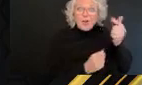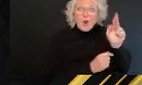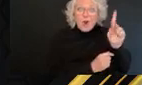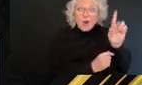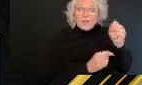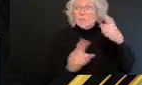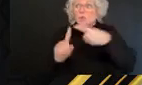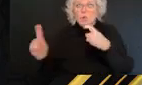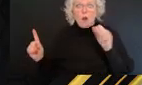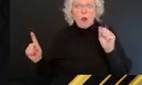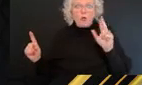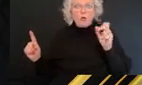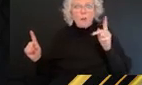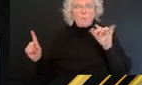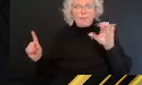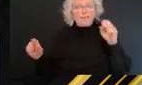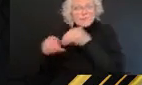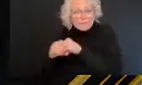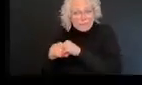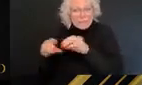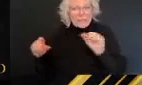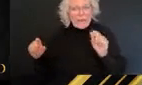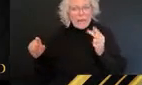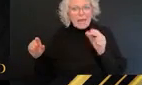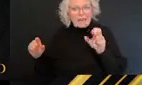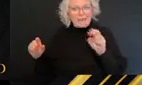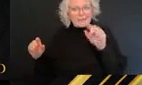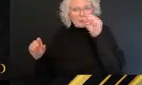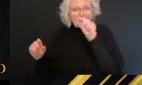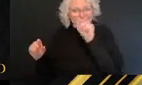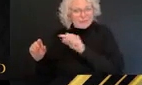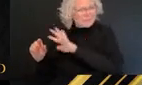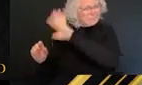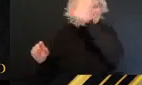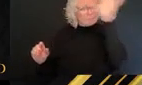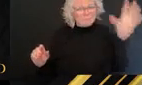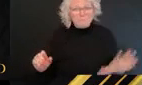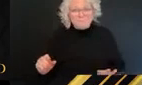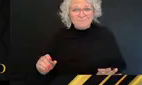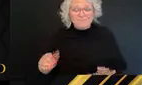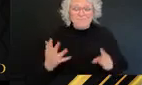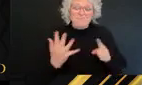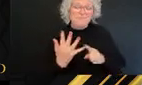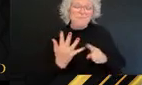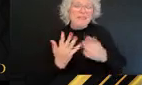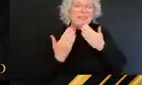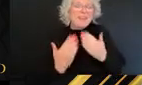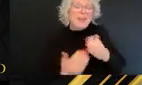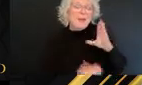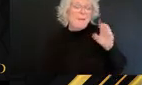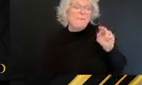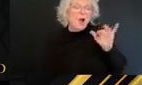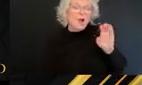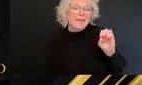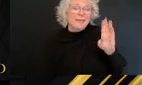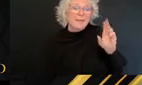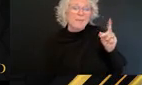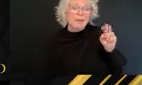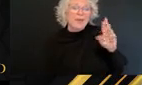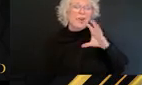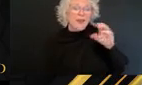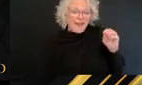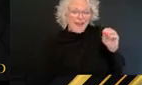the Acropolis in Athens, Greece. And I'd like to thank Bonnie Baker and Tracy Zudo